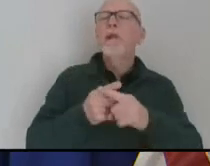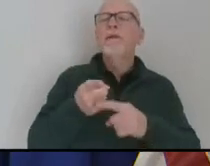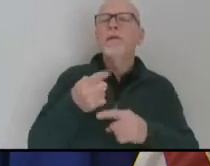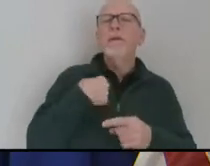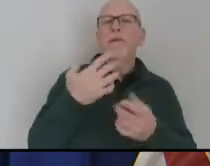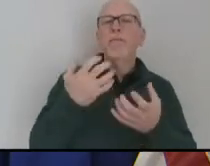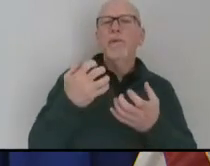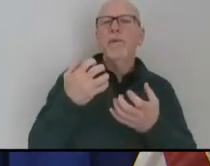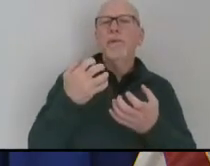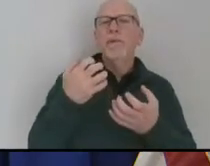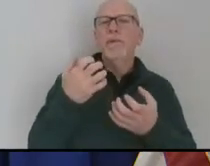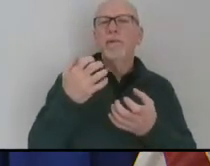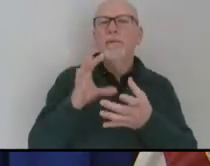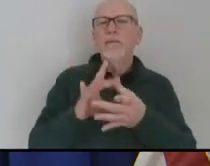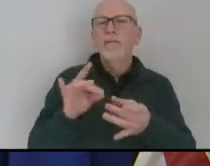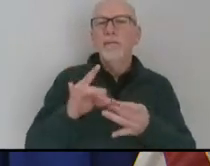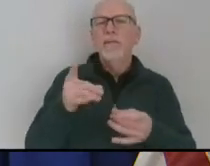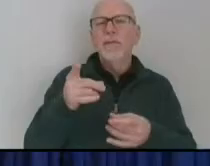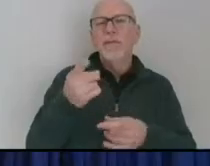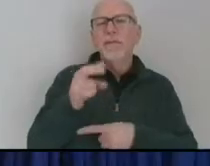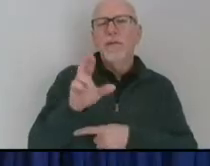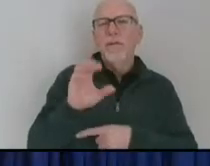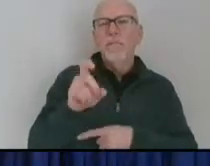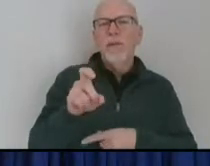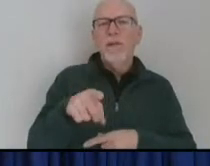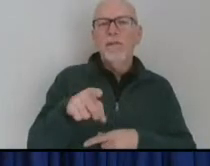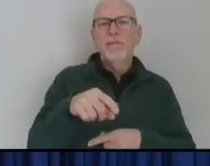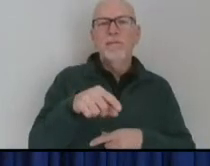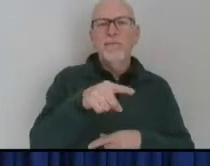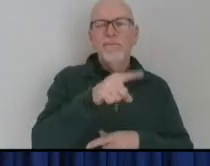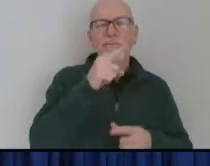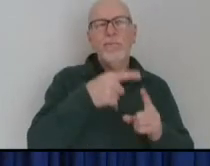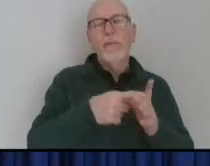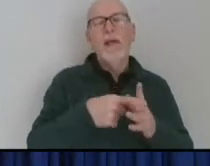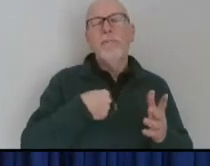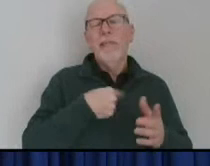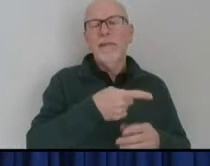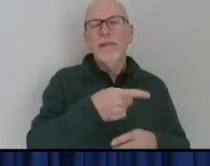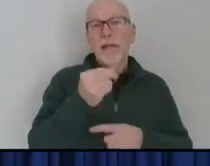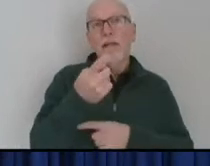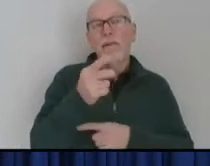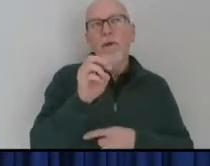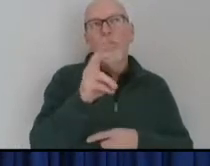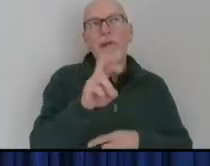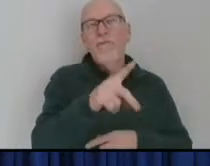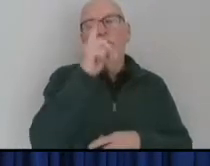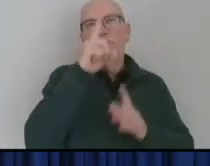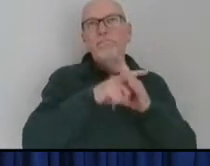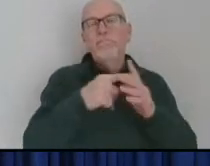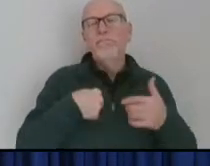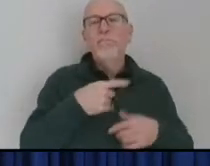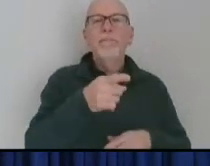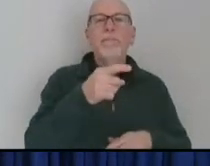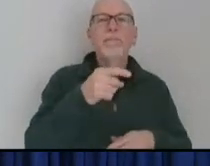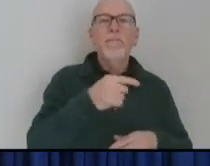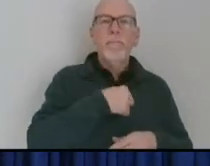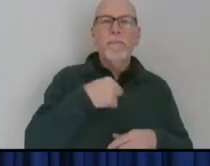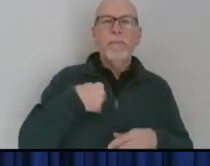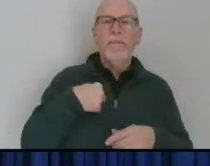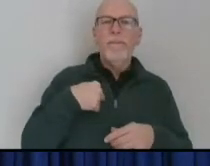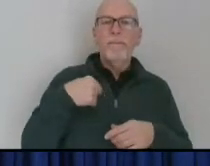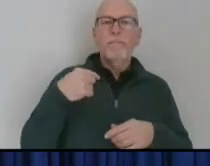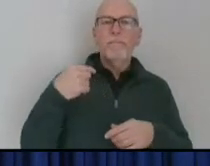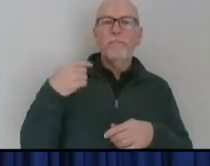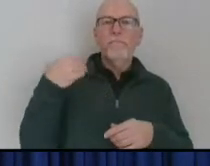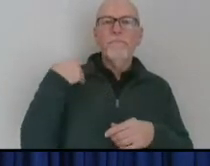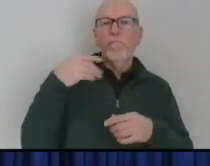just a few things, Dr. Box, that you reminded me of. One, and Dr. Weaver reminded me of, is we've gone from, in a